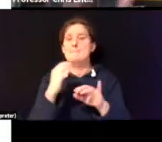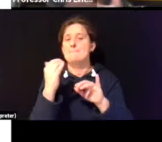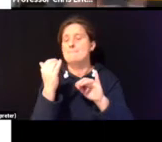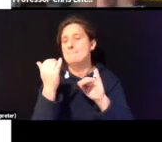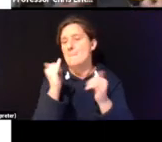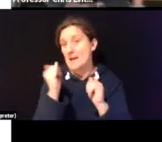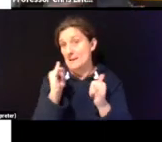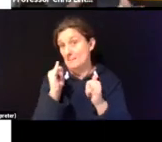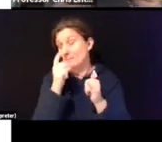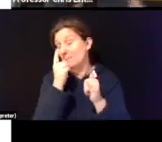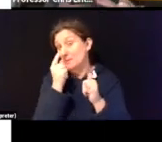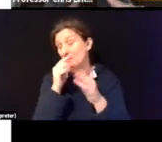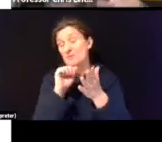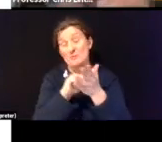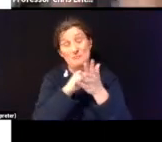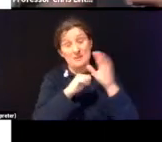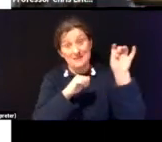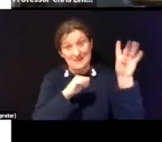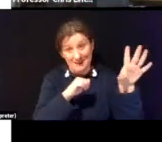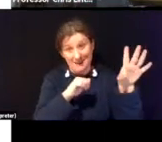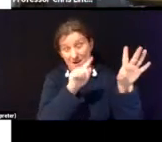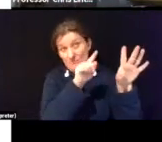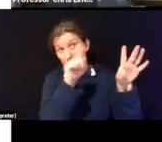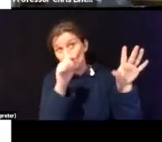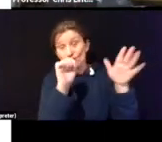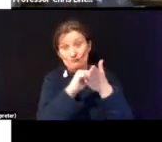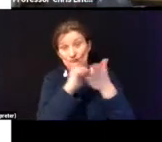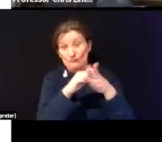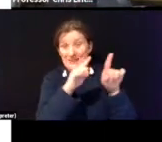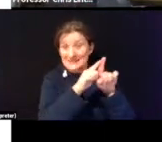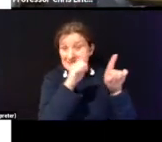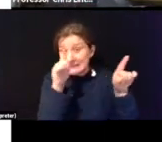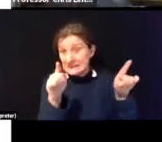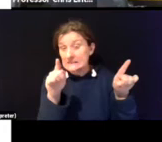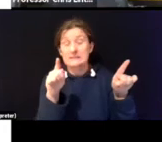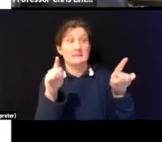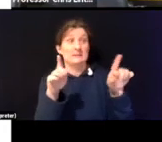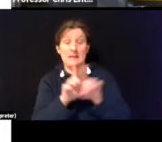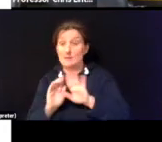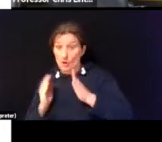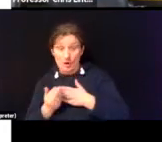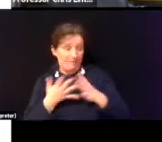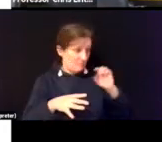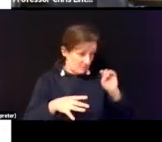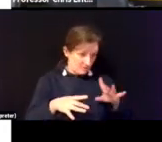habitable. They're about the right distance from the star that they get about the same amount of starlight from the star. And if